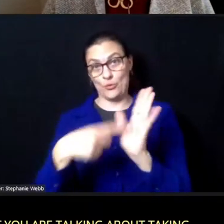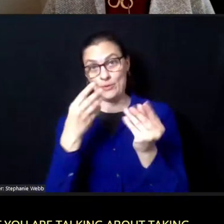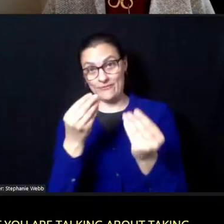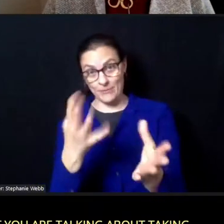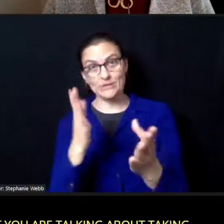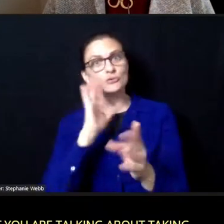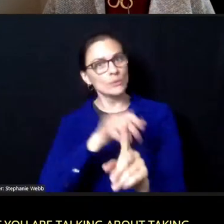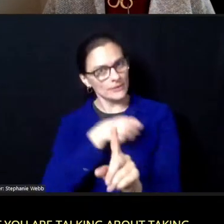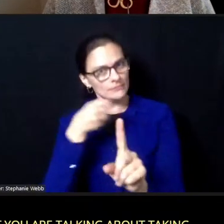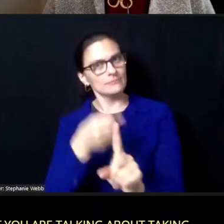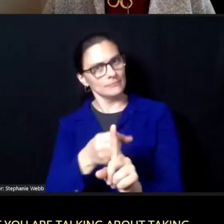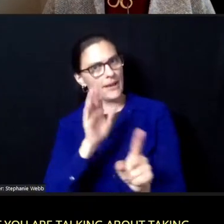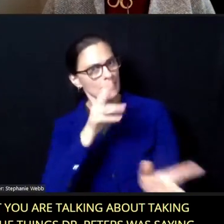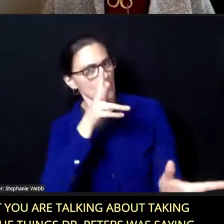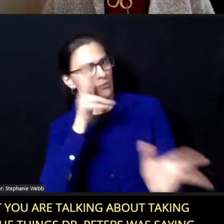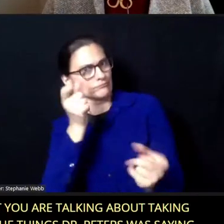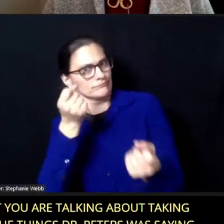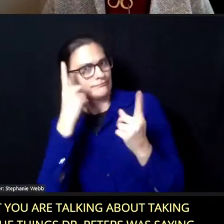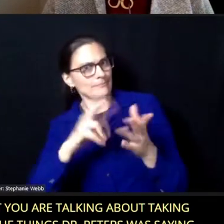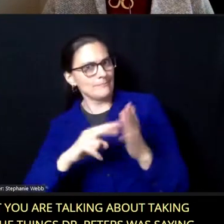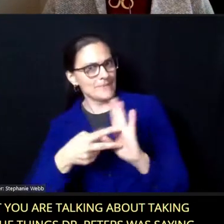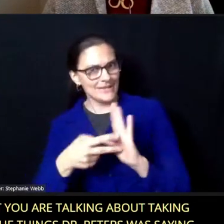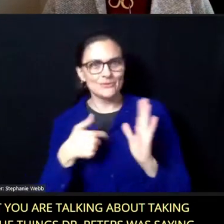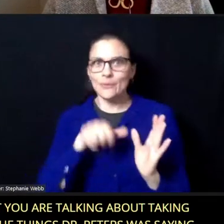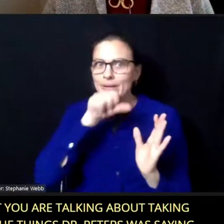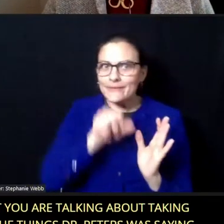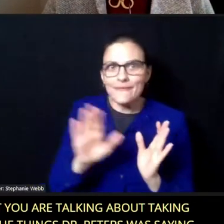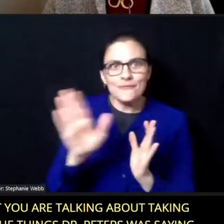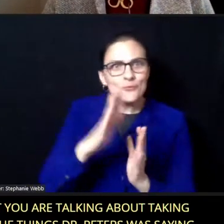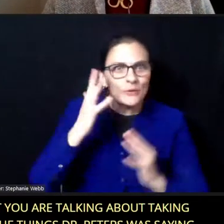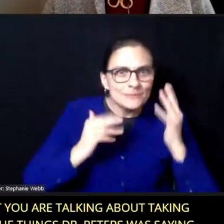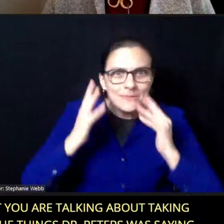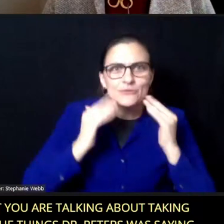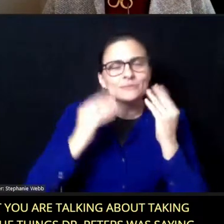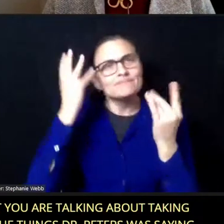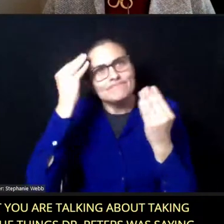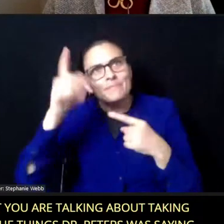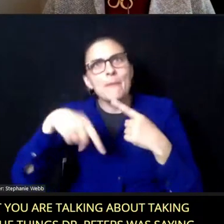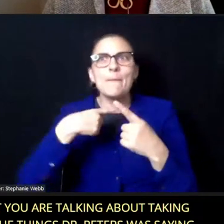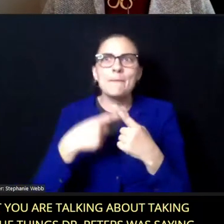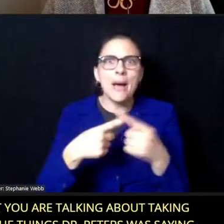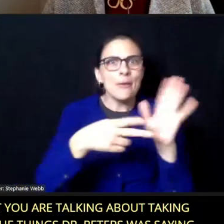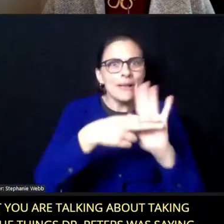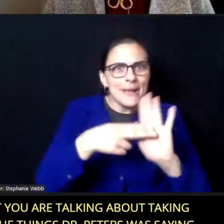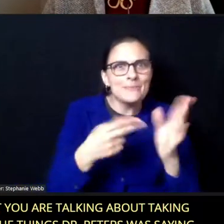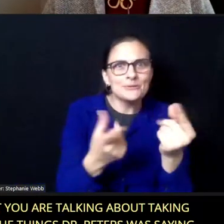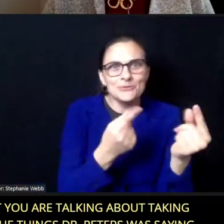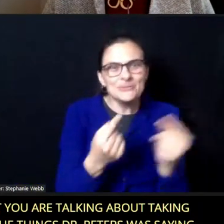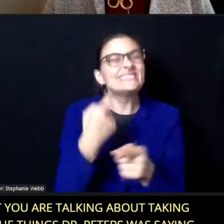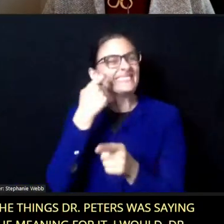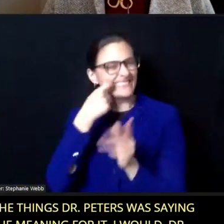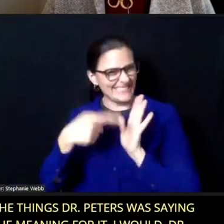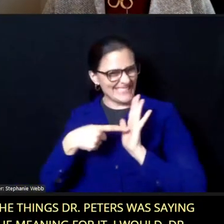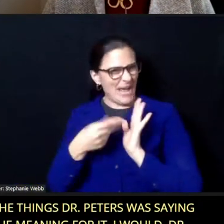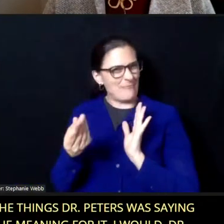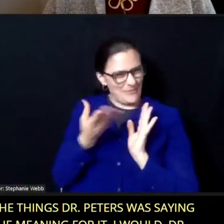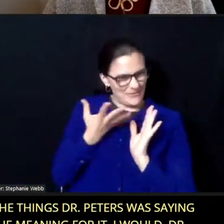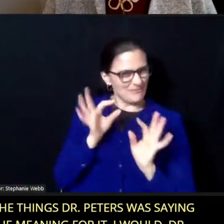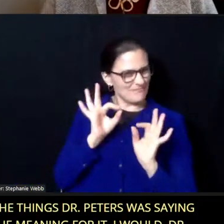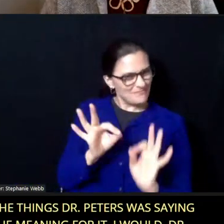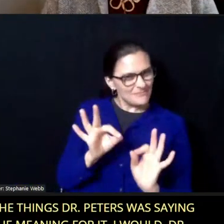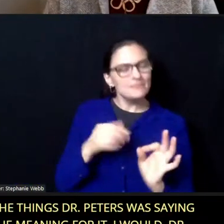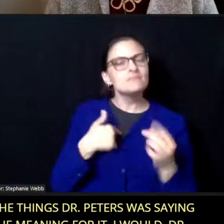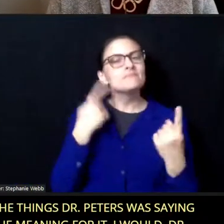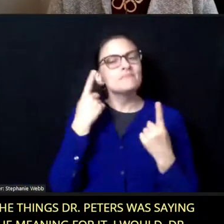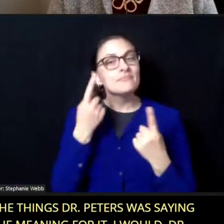experience designing or giving input on labels and thinking about labels, are there, and you just gave me one example, but are there other good examples of